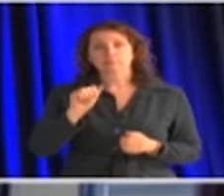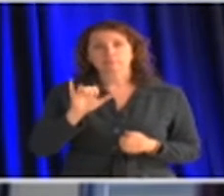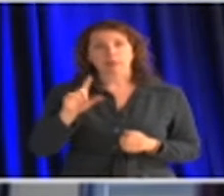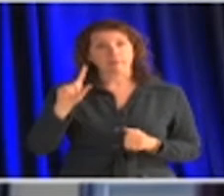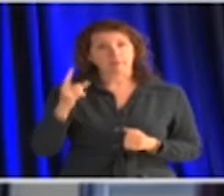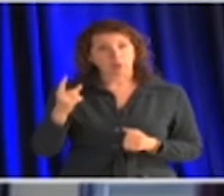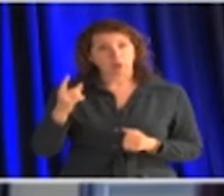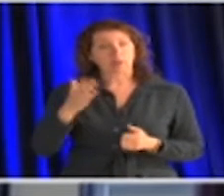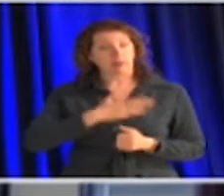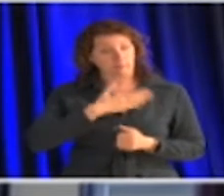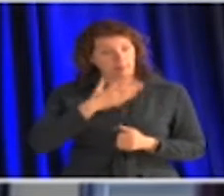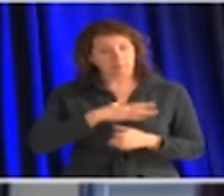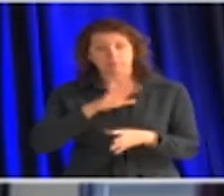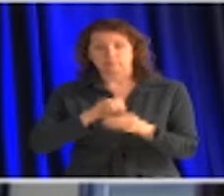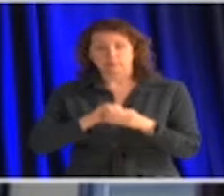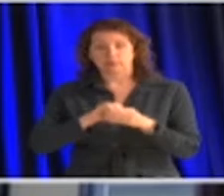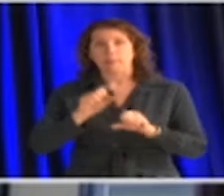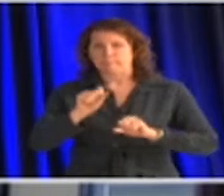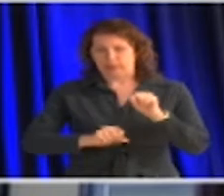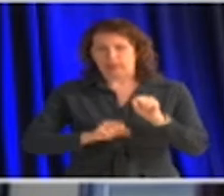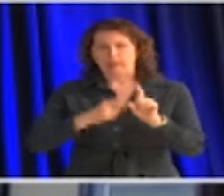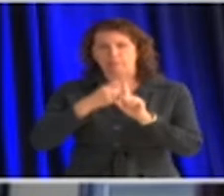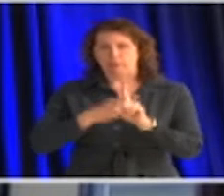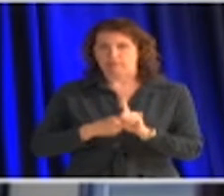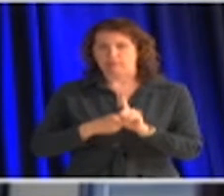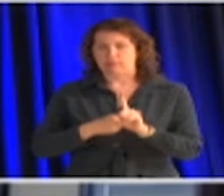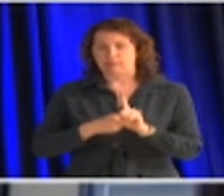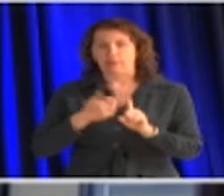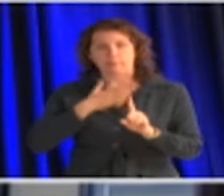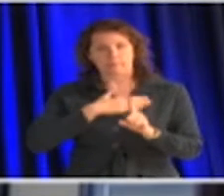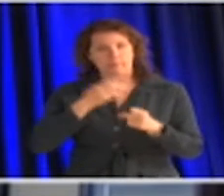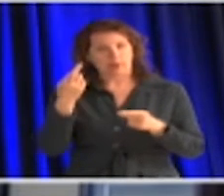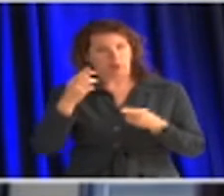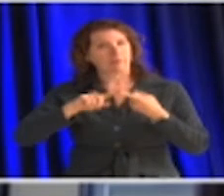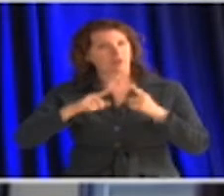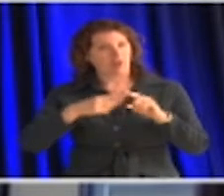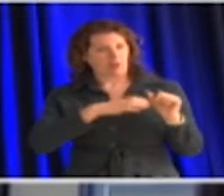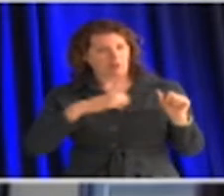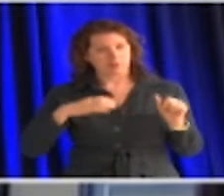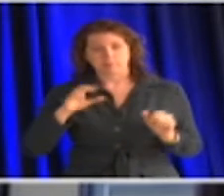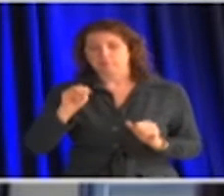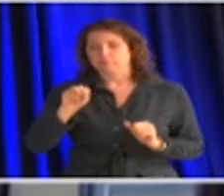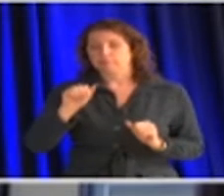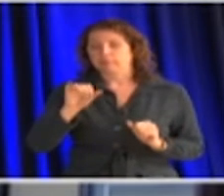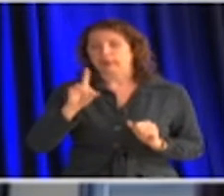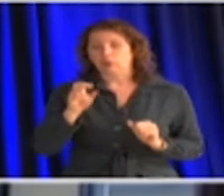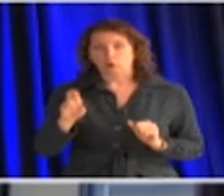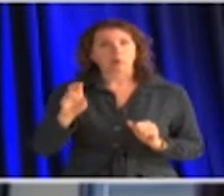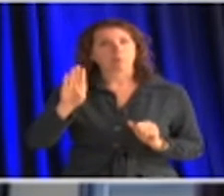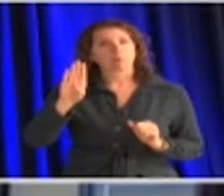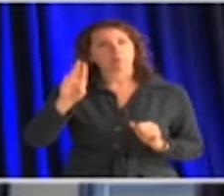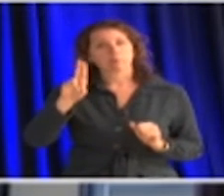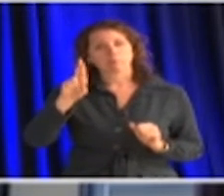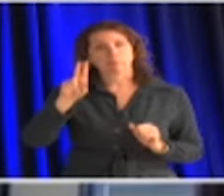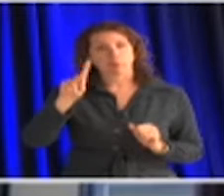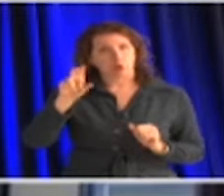participate in the Bike Month kickoff that was hosted by my good friend, Clarkston Mayor Beverly Burks. This was a great event that brought